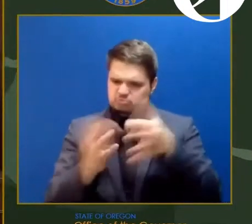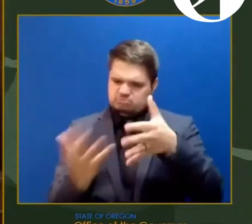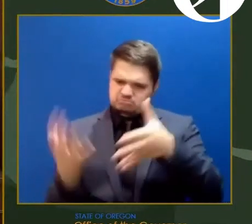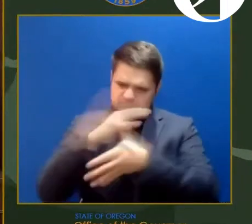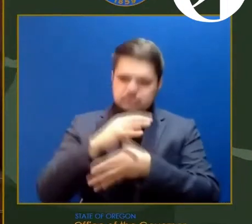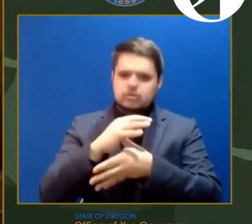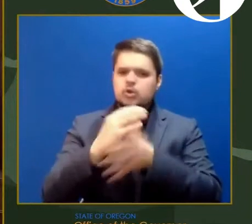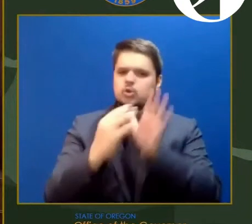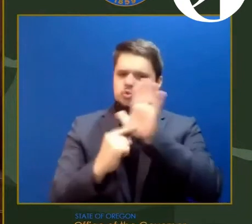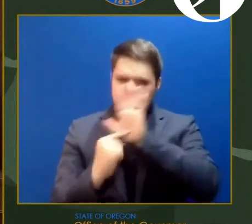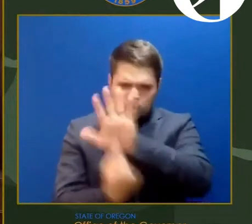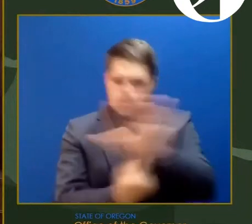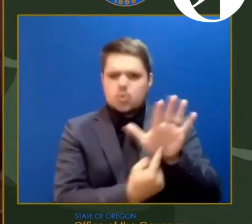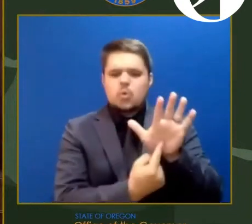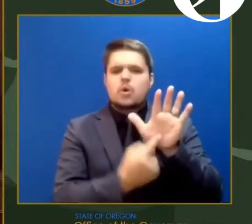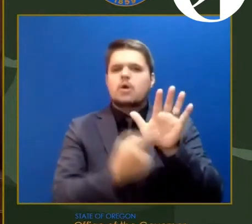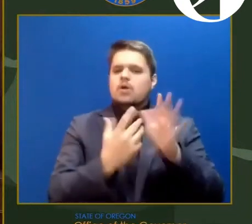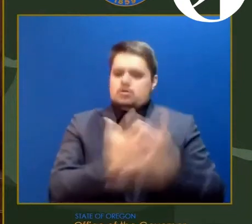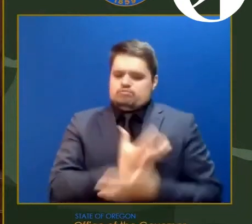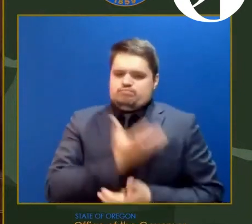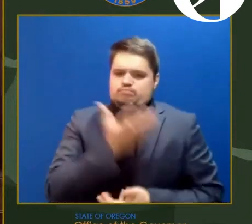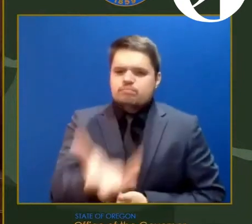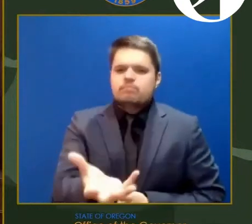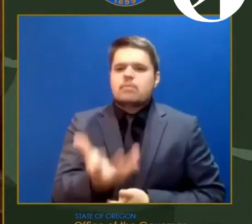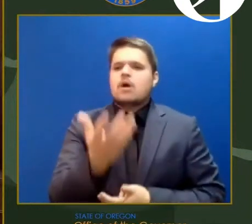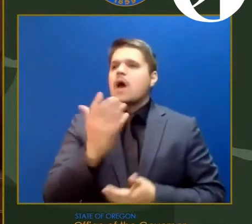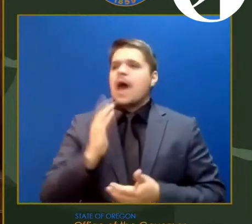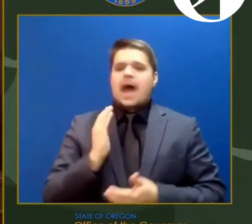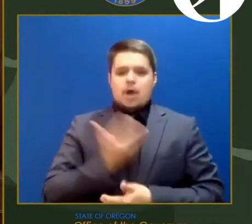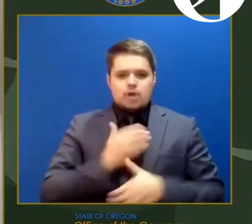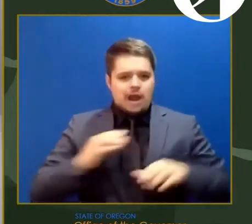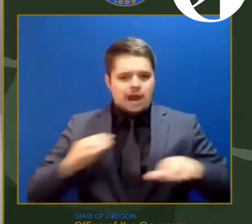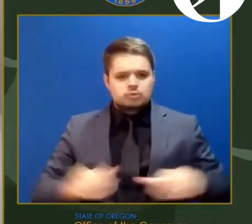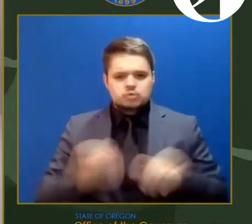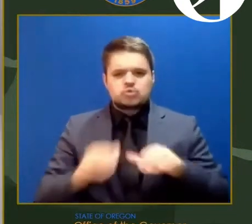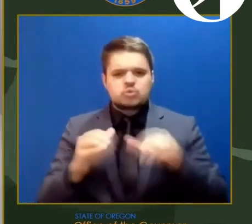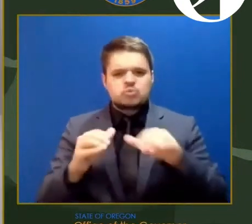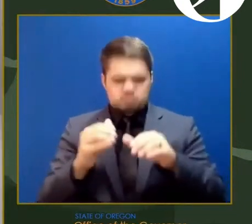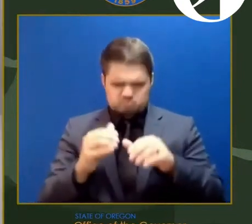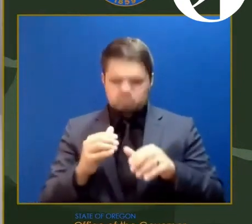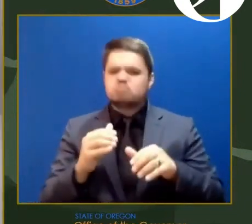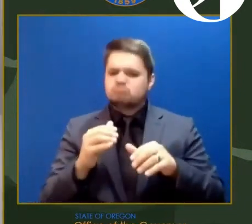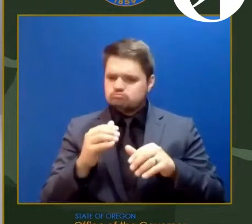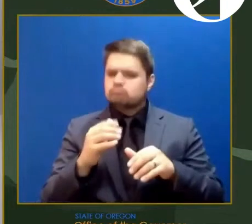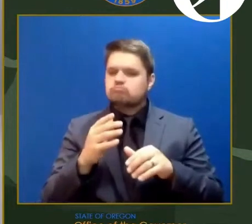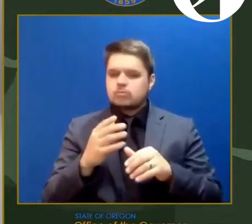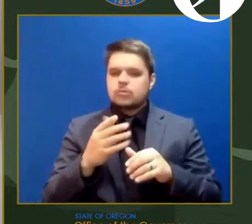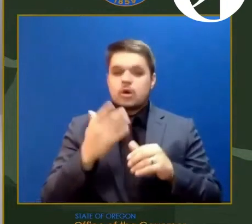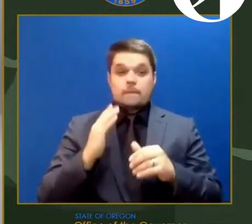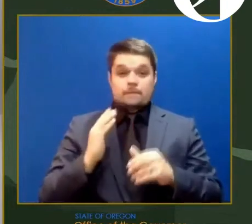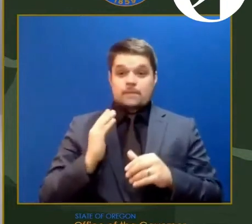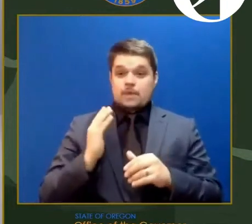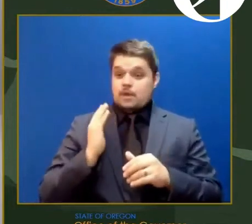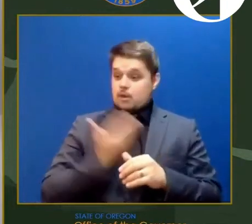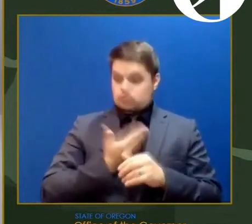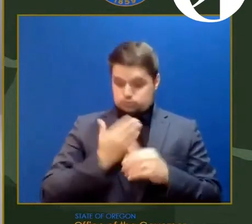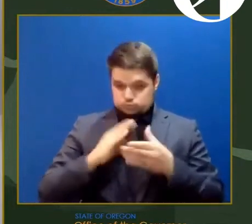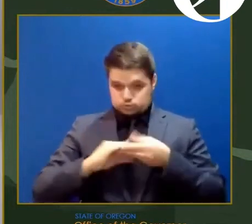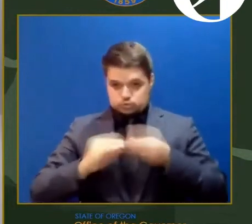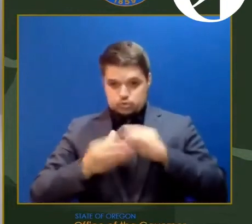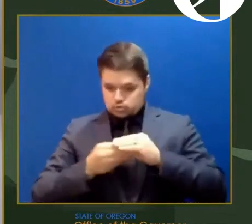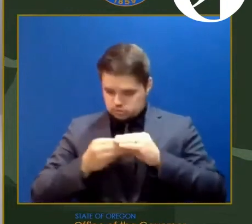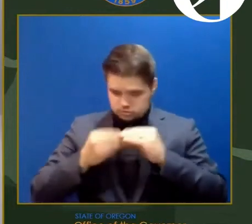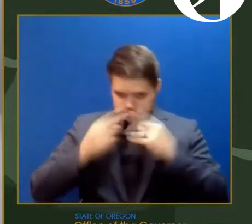state. For me, it really involves looking deep into my own story of growing up in Oregon and bringing